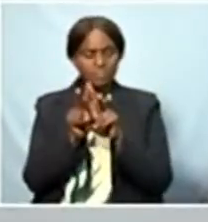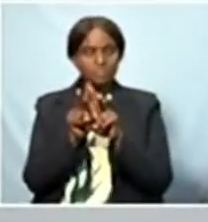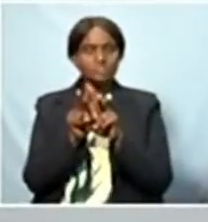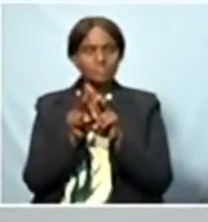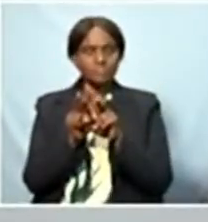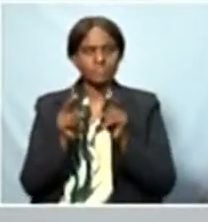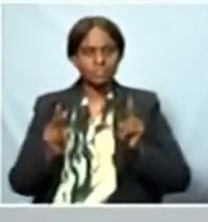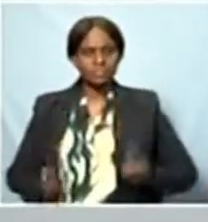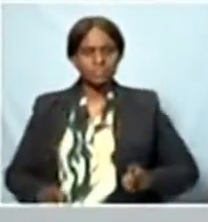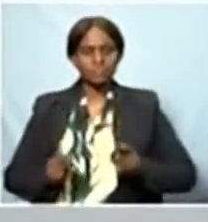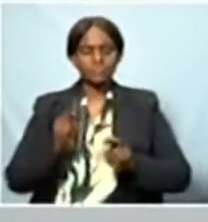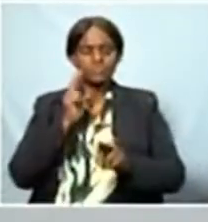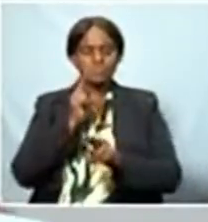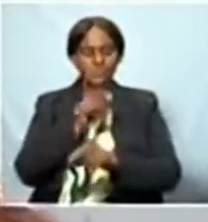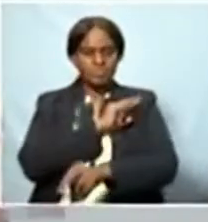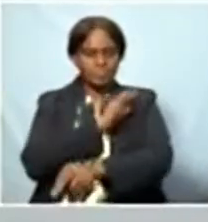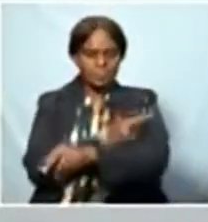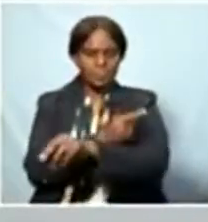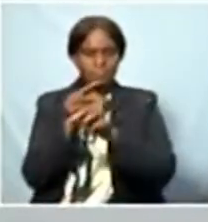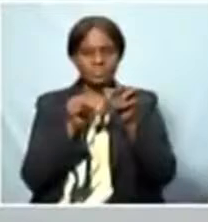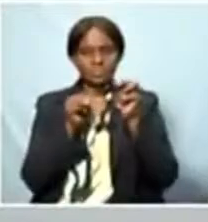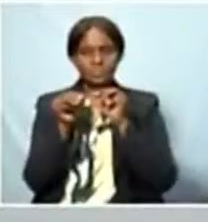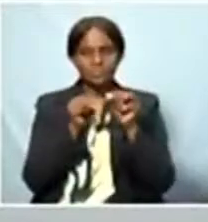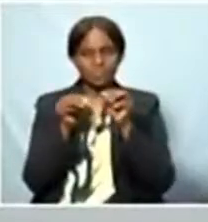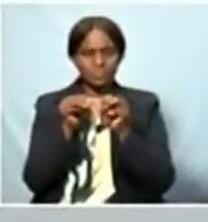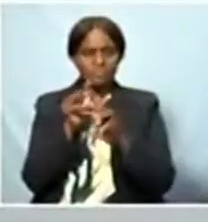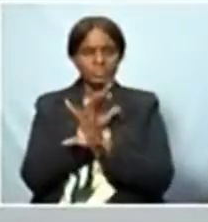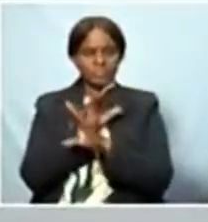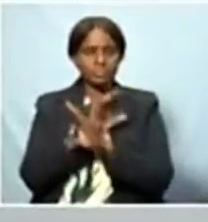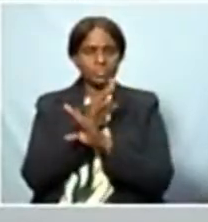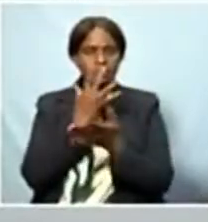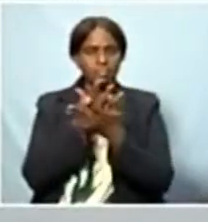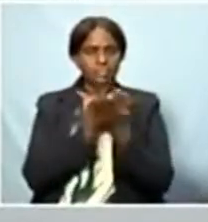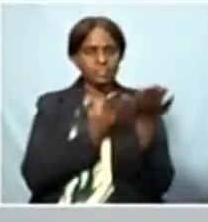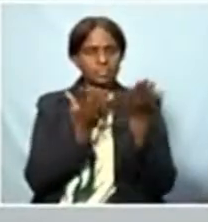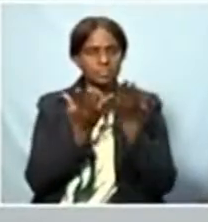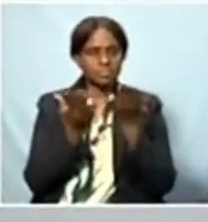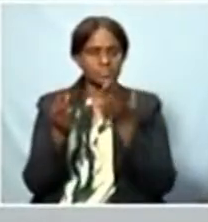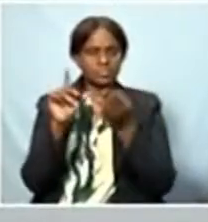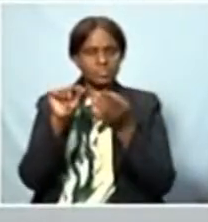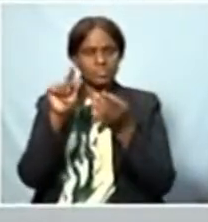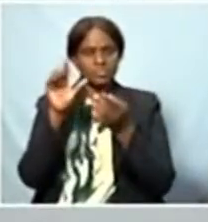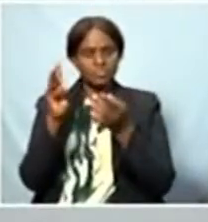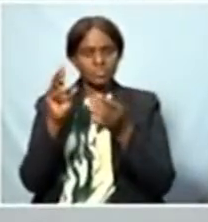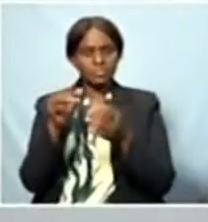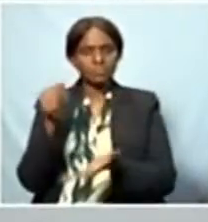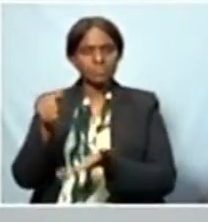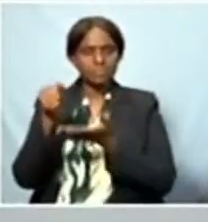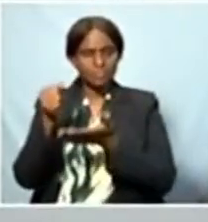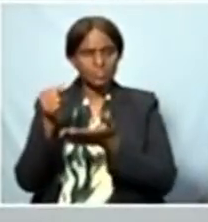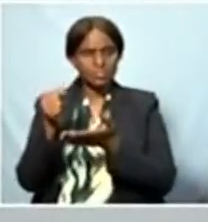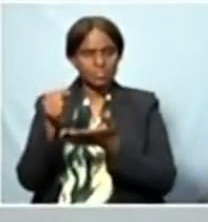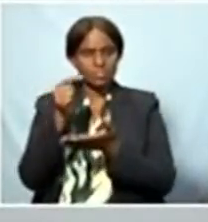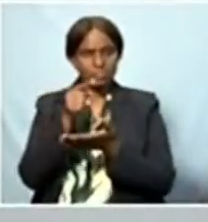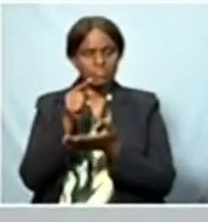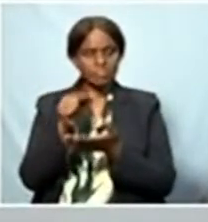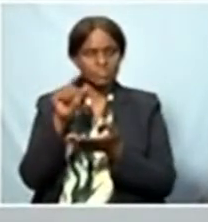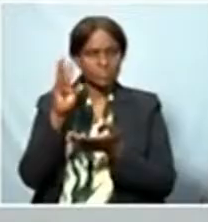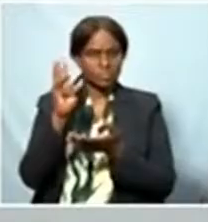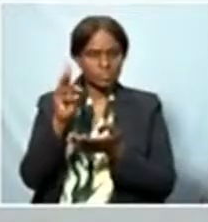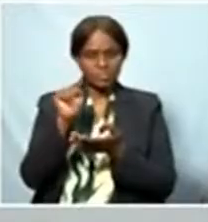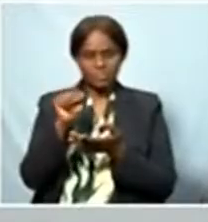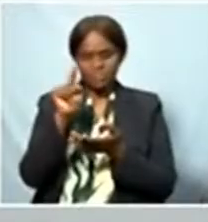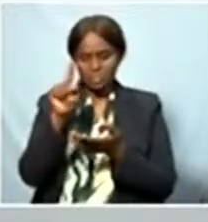of human resource management. The Zambia Correctional Service Commission 2026 budget estimate is at